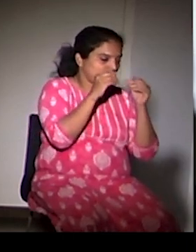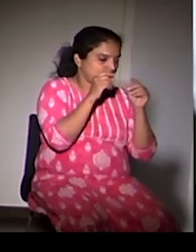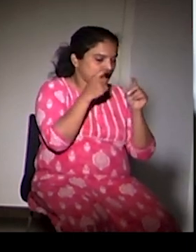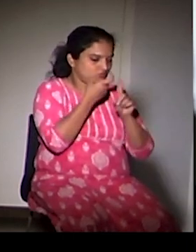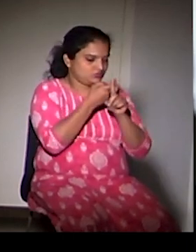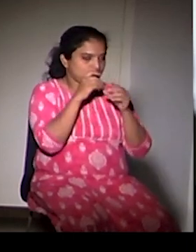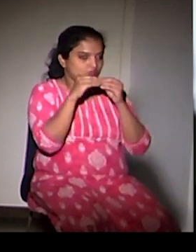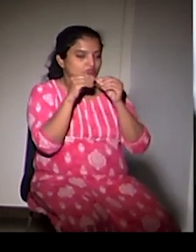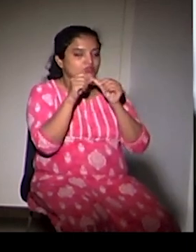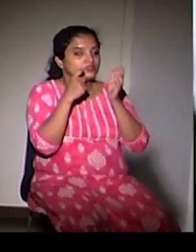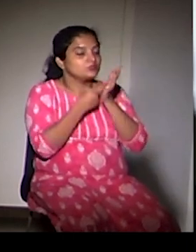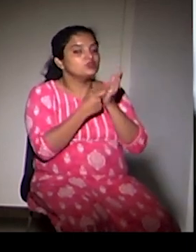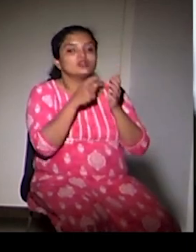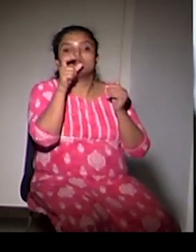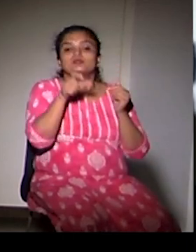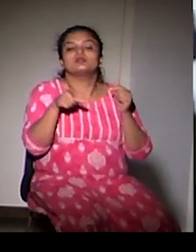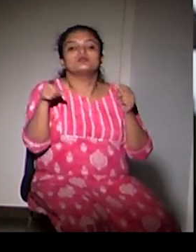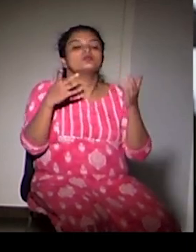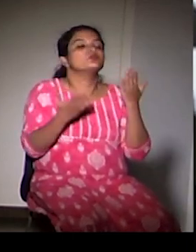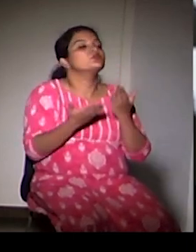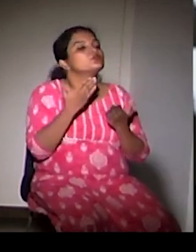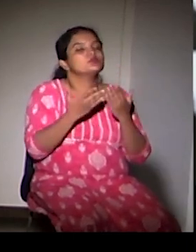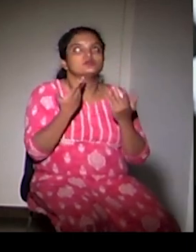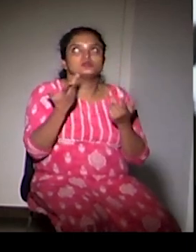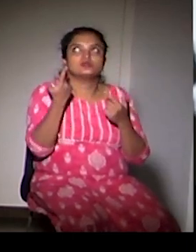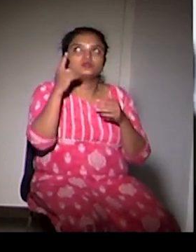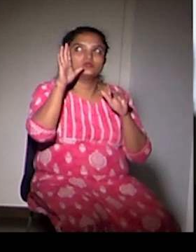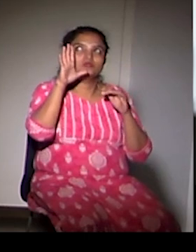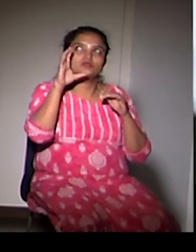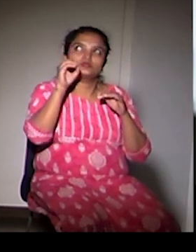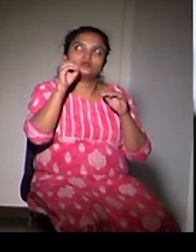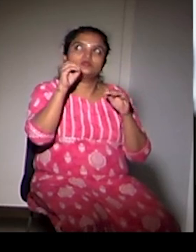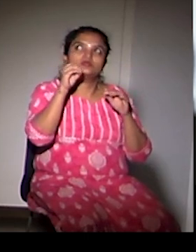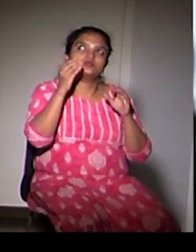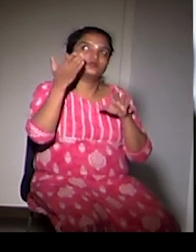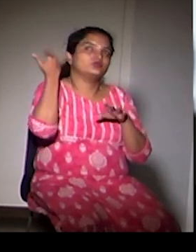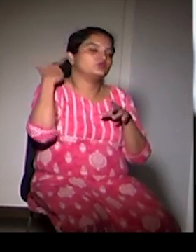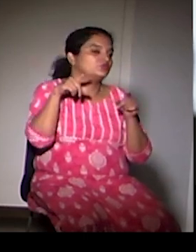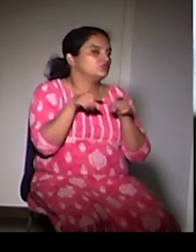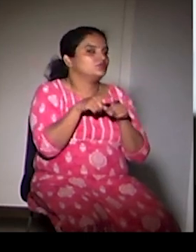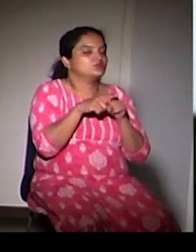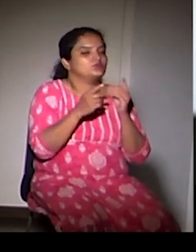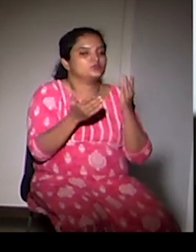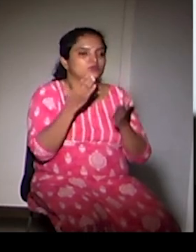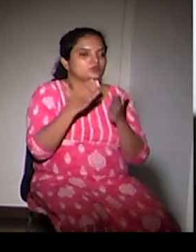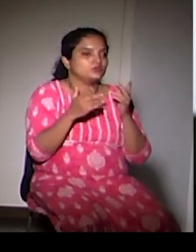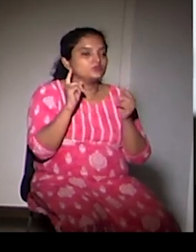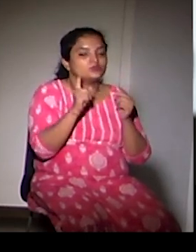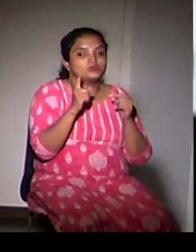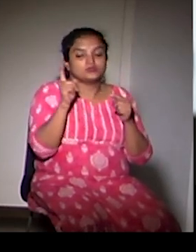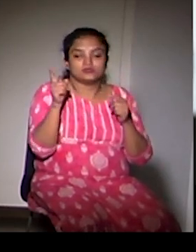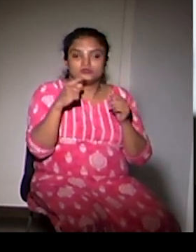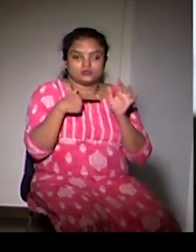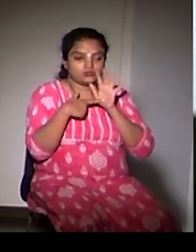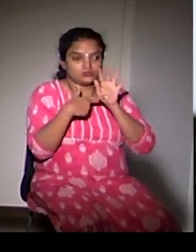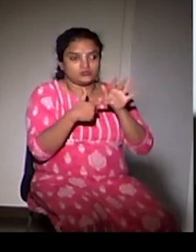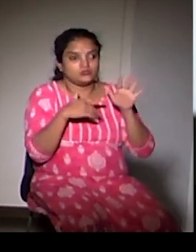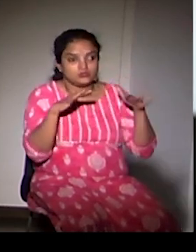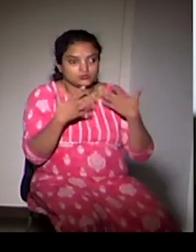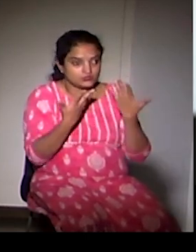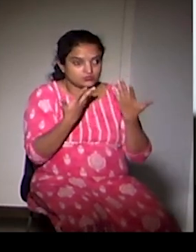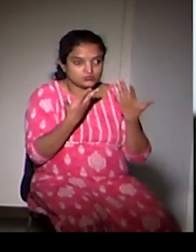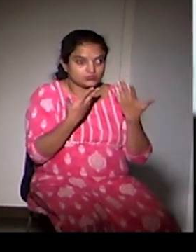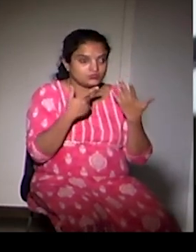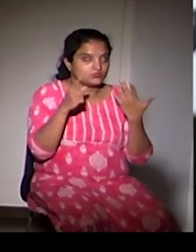Mandu, which is probably about 50 years earlier than this. But it gives you